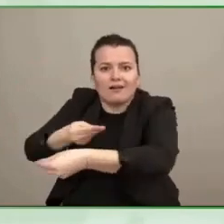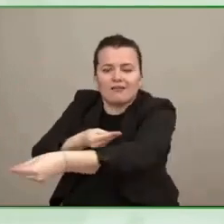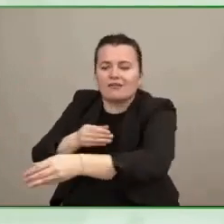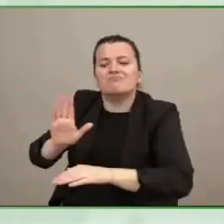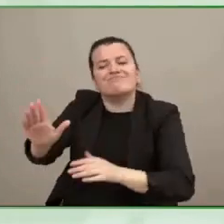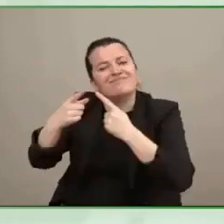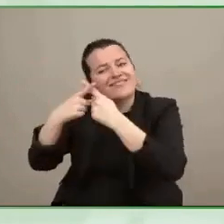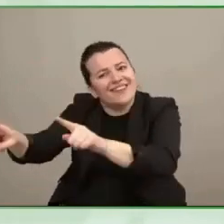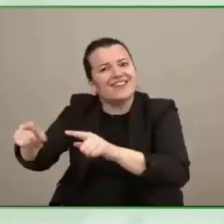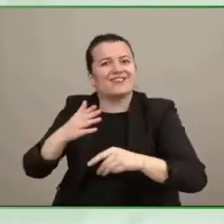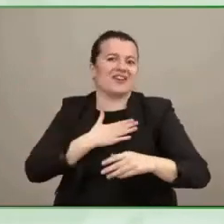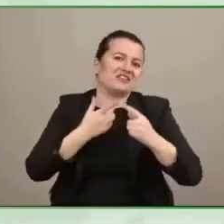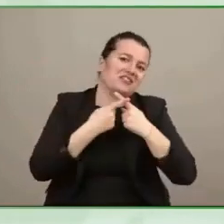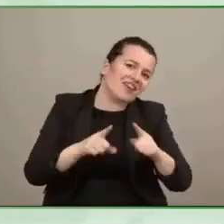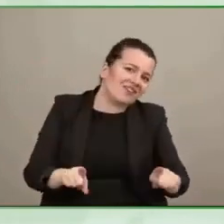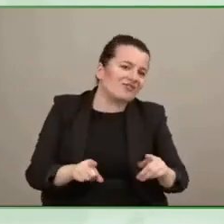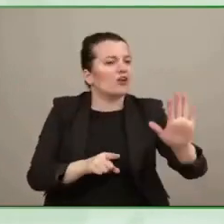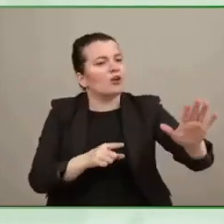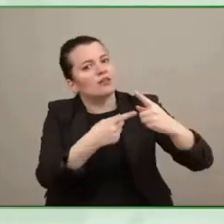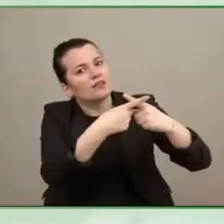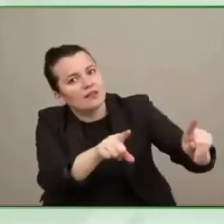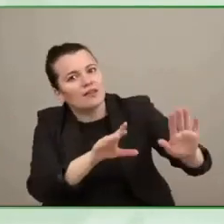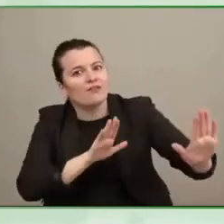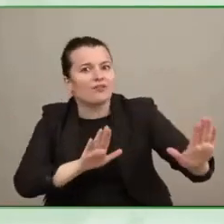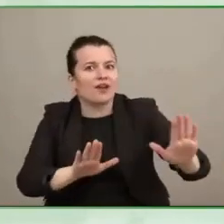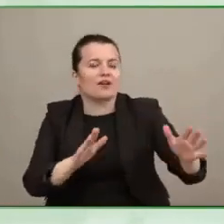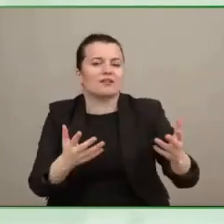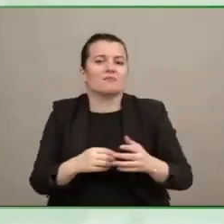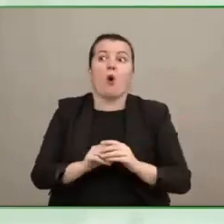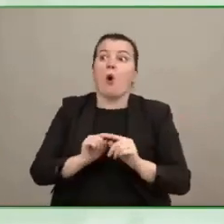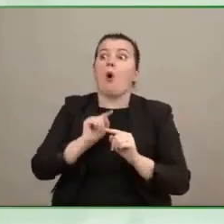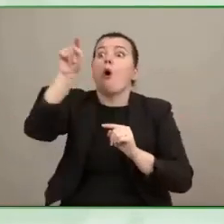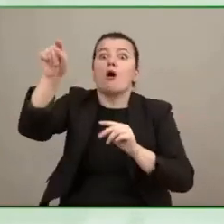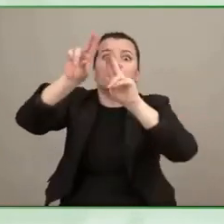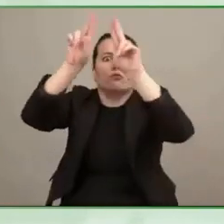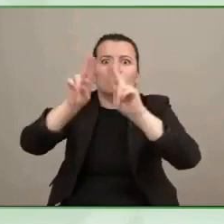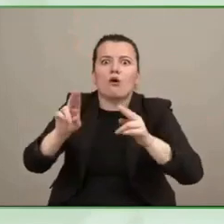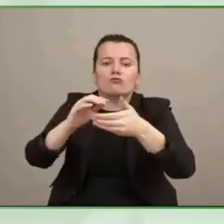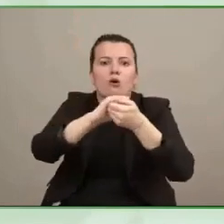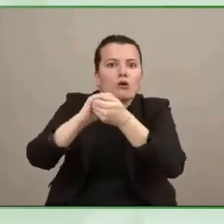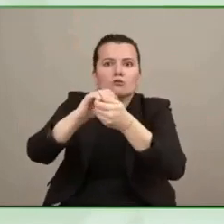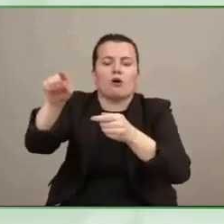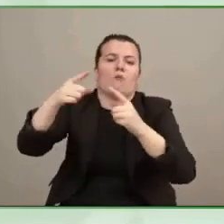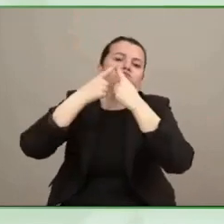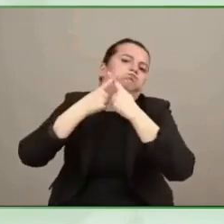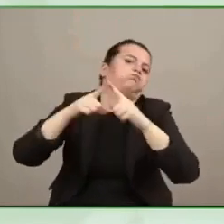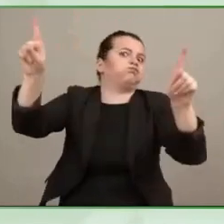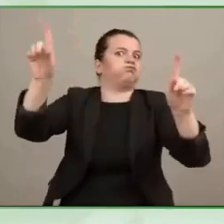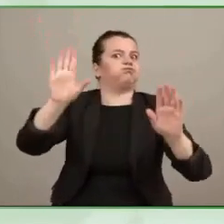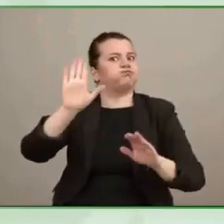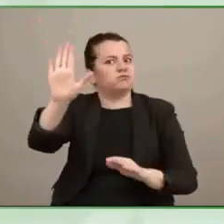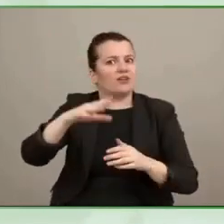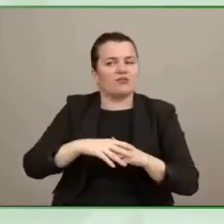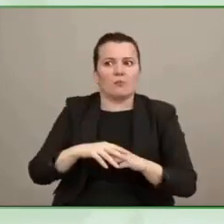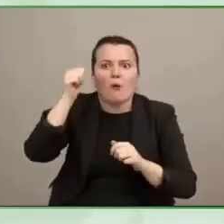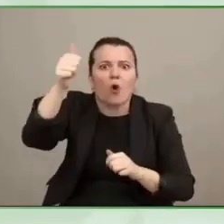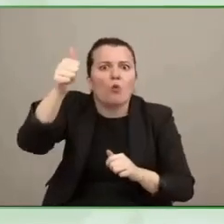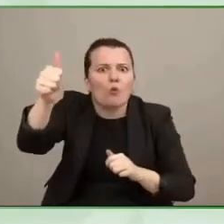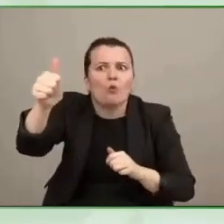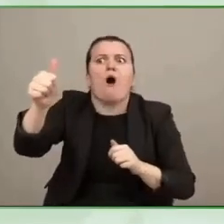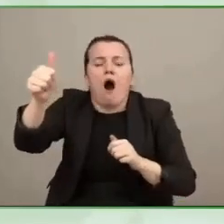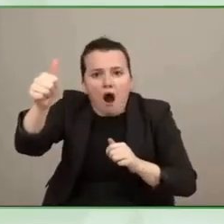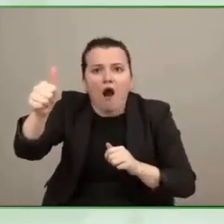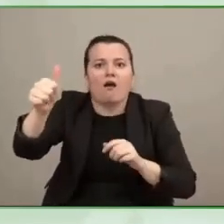for that. When they have an international organization for another countries, they have good experience about all the